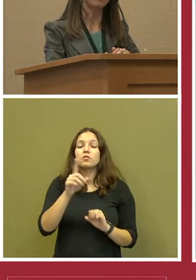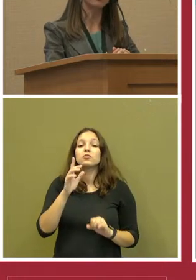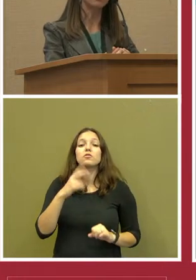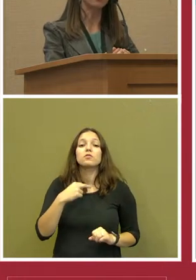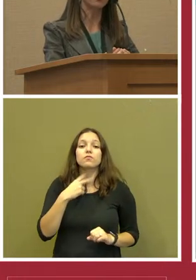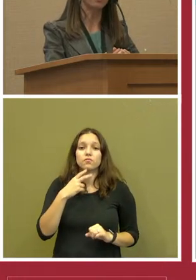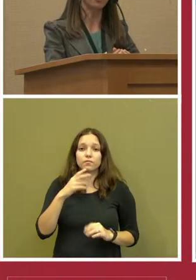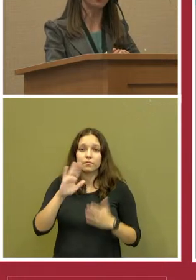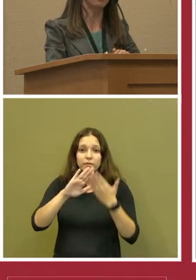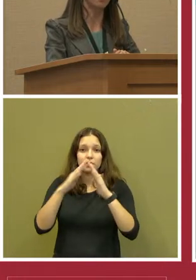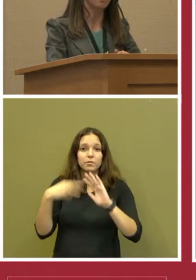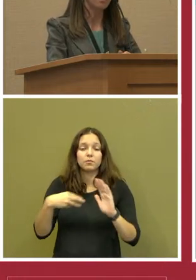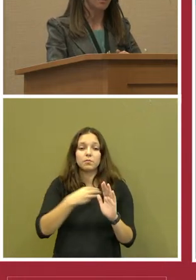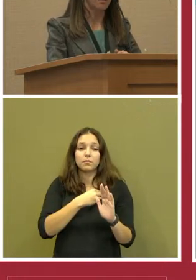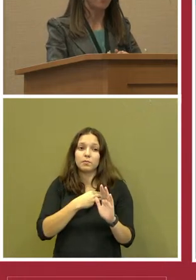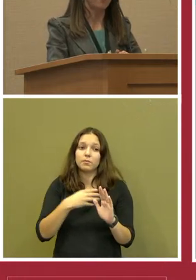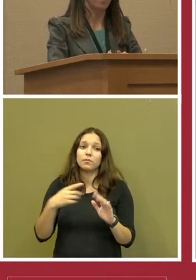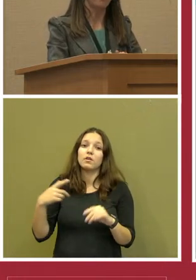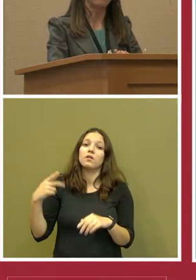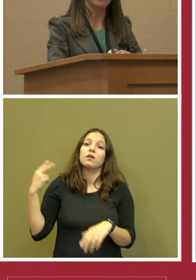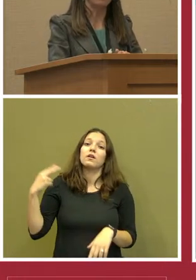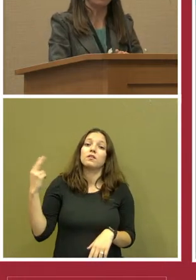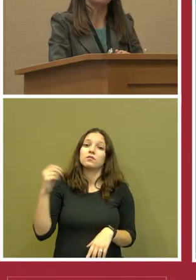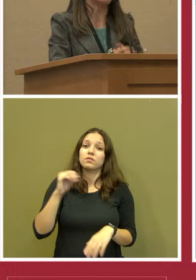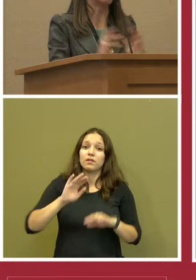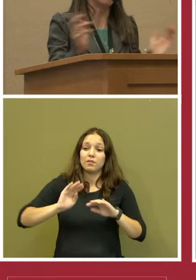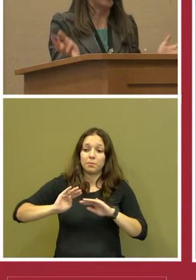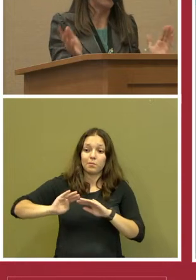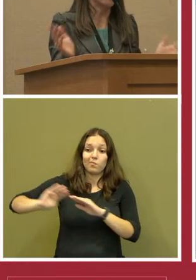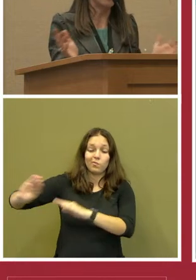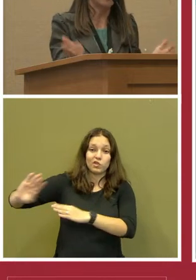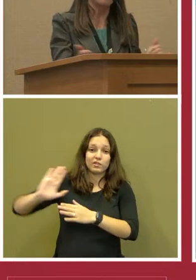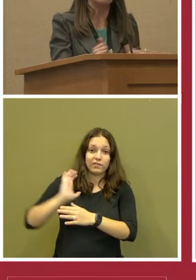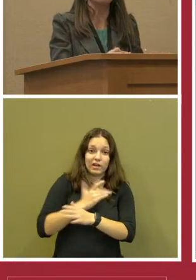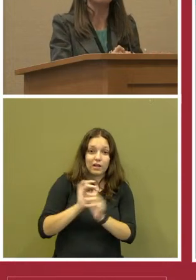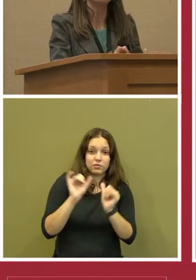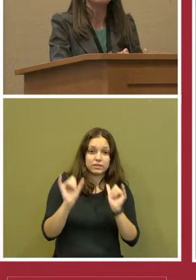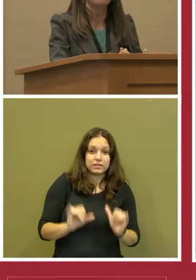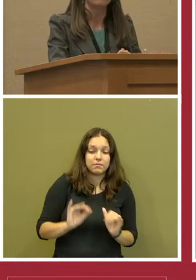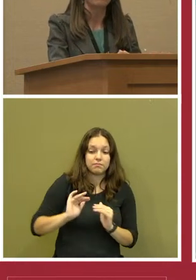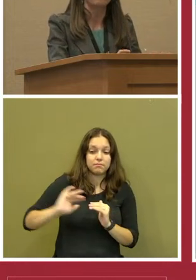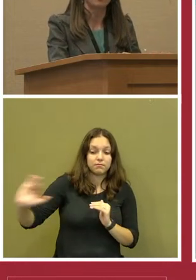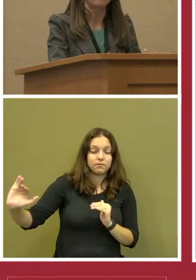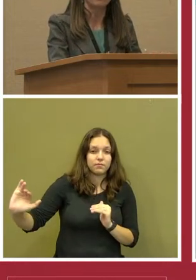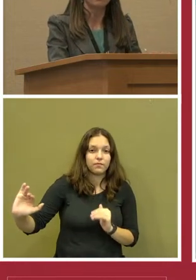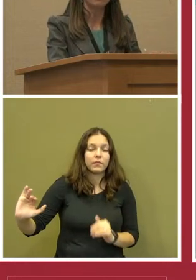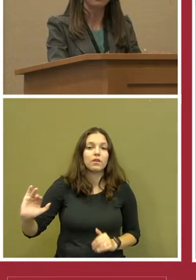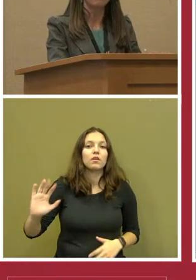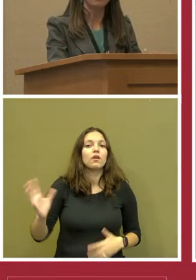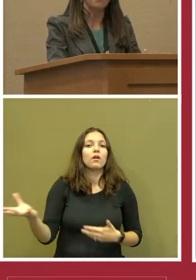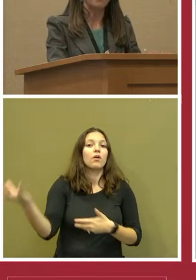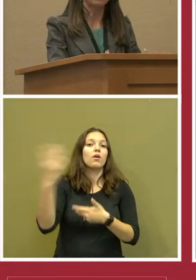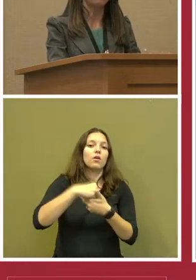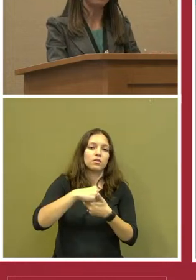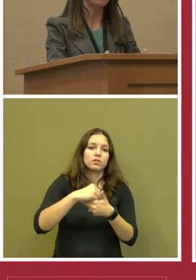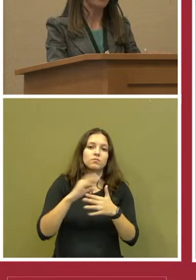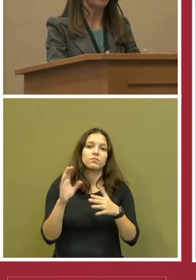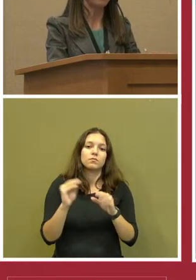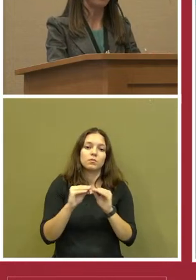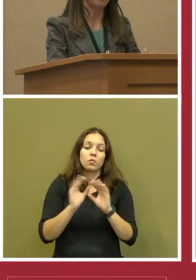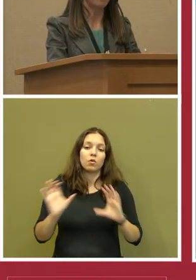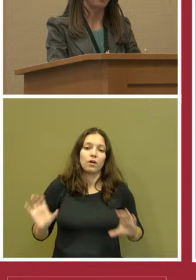community members who are traditionally, if not left out, pushed out of our system are included more